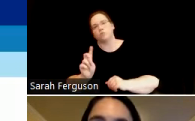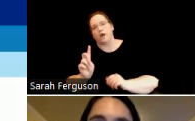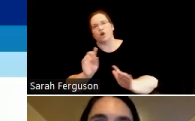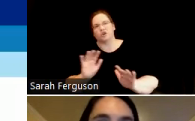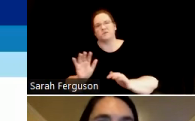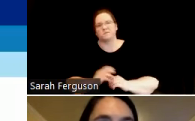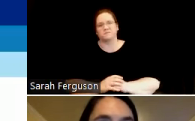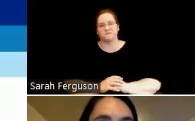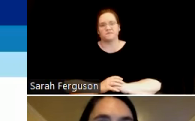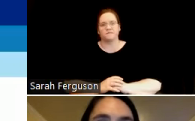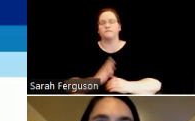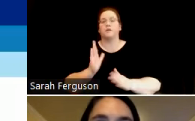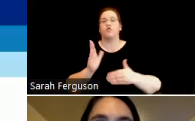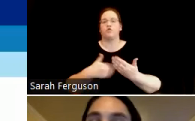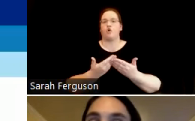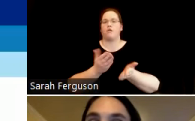And they're all walk-in.